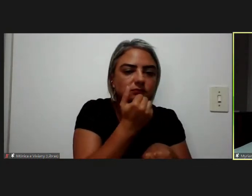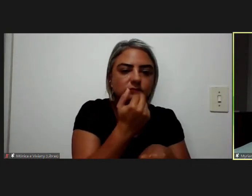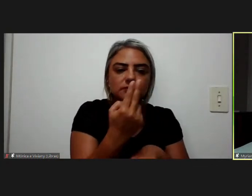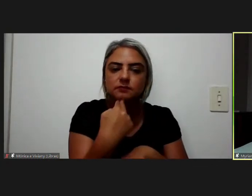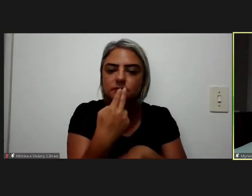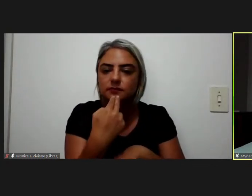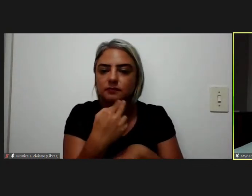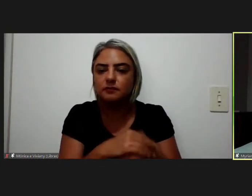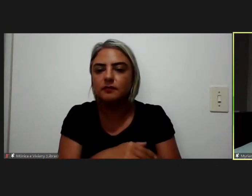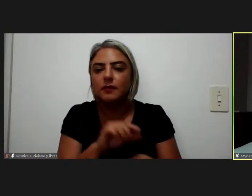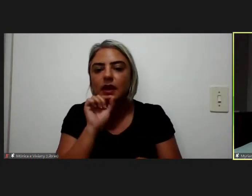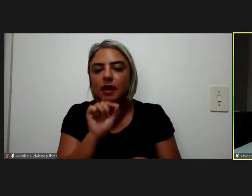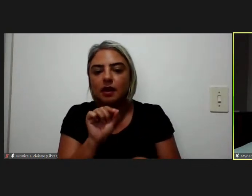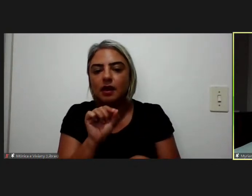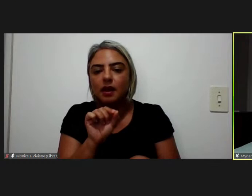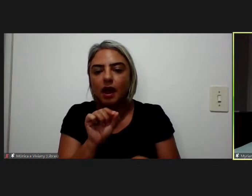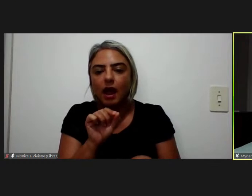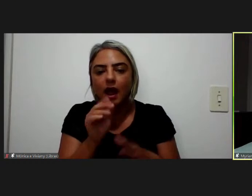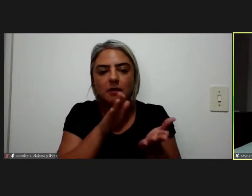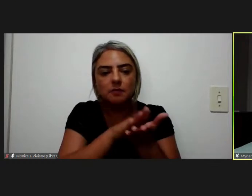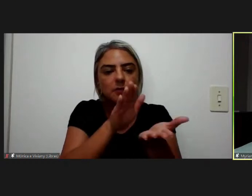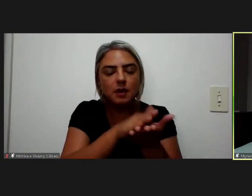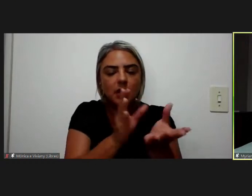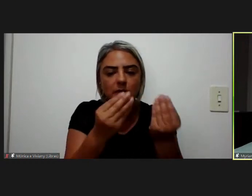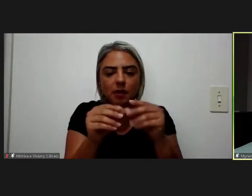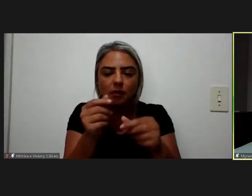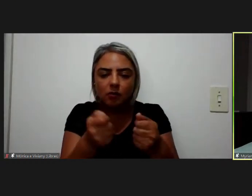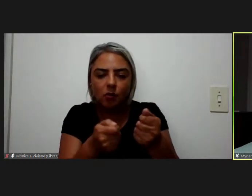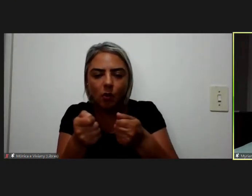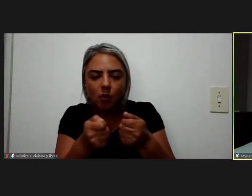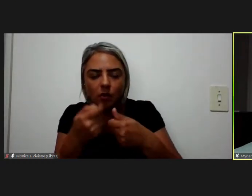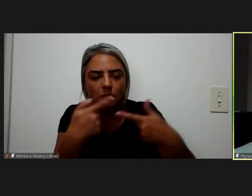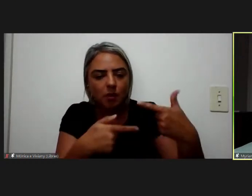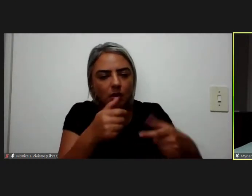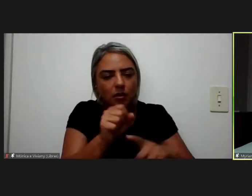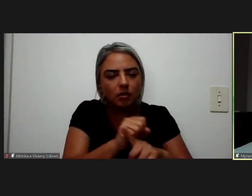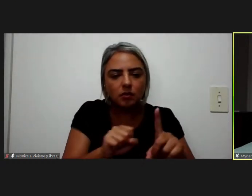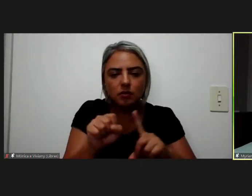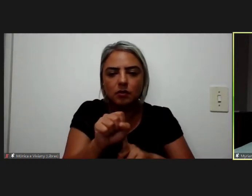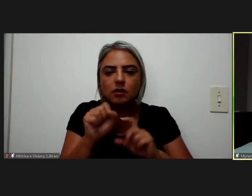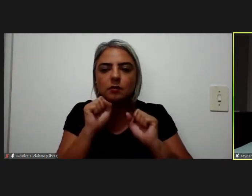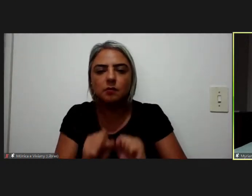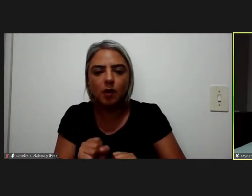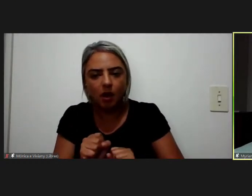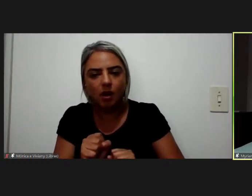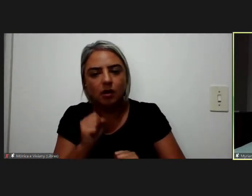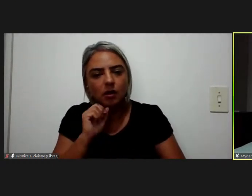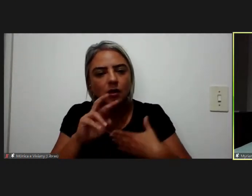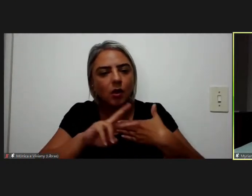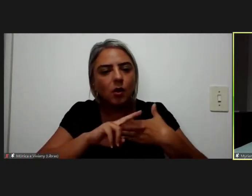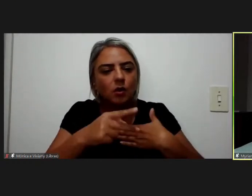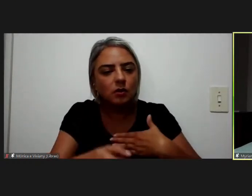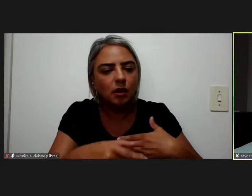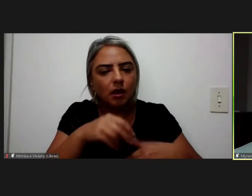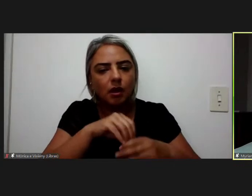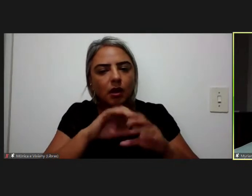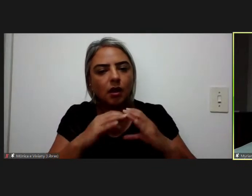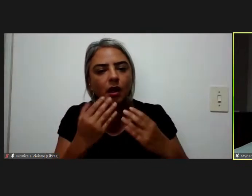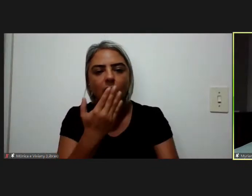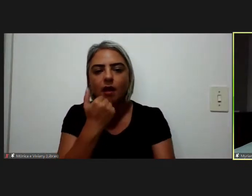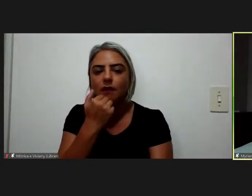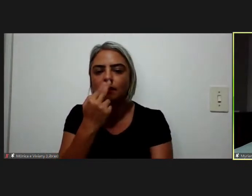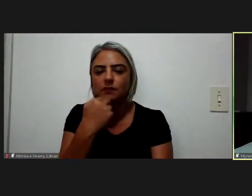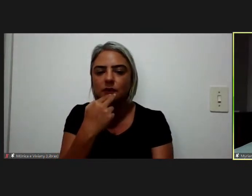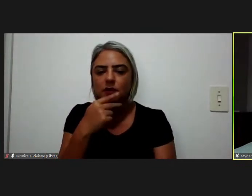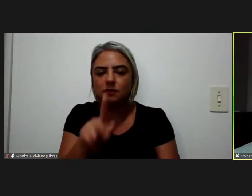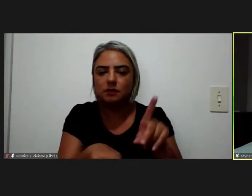vigilance, sanitary vigilance, fiscalization, the implementation of the control of social policies that can reflect on the conditions